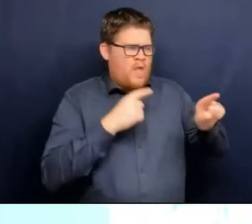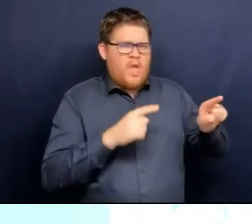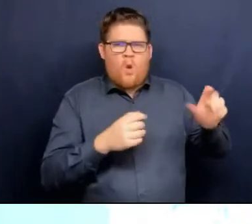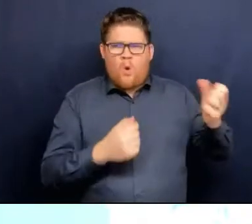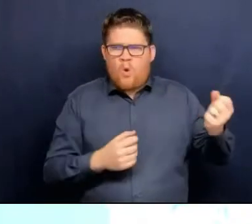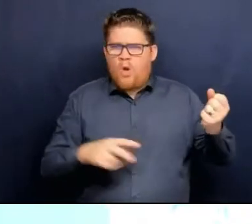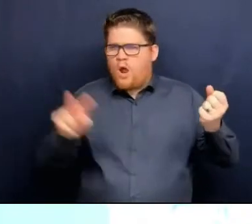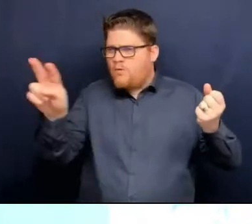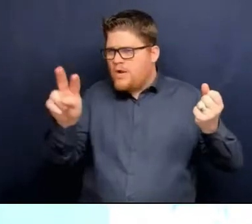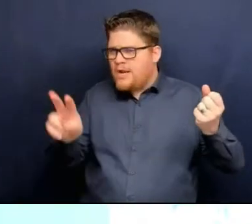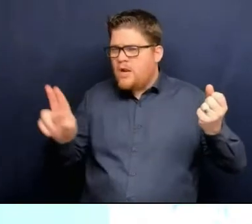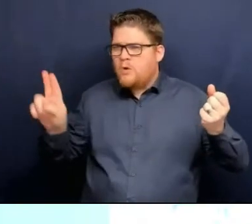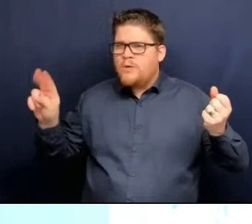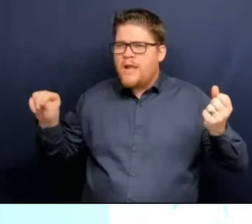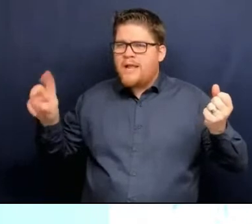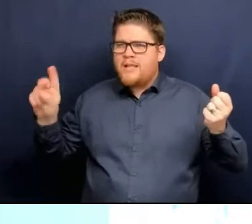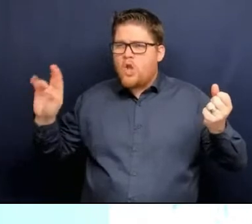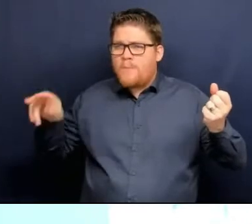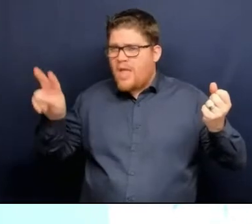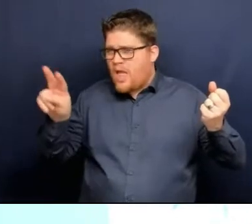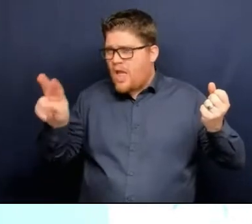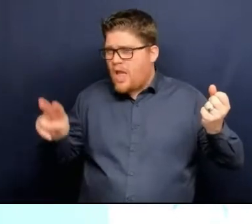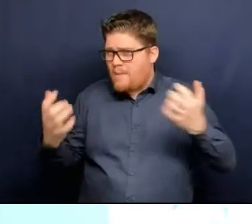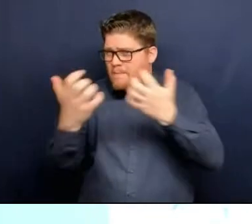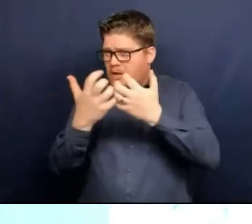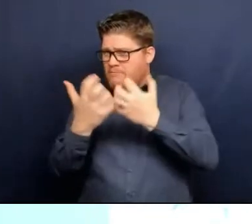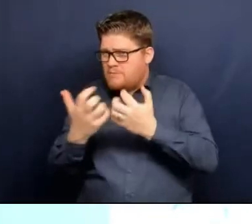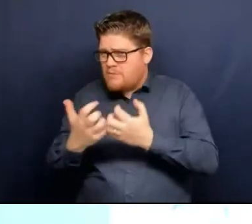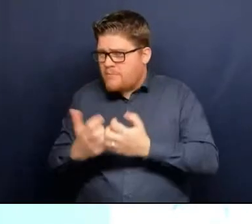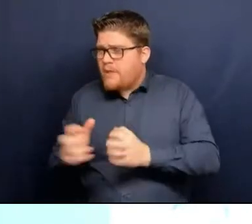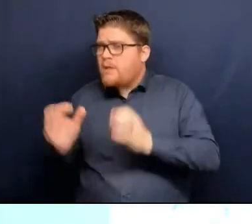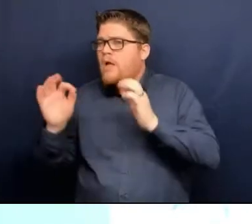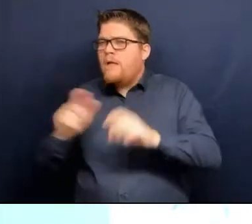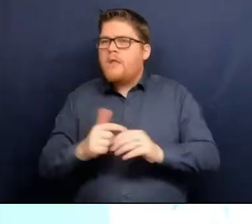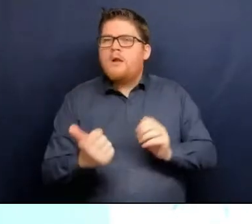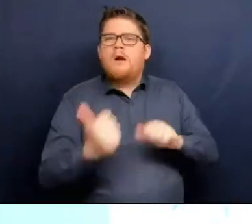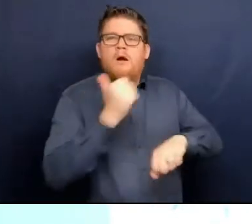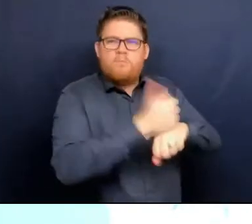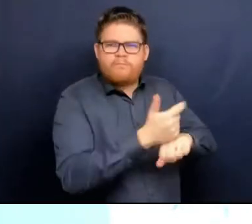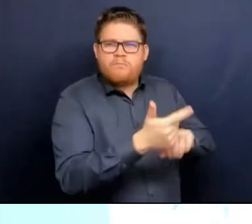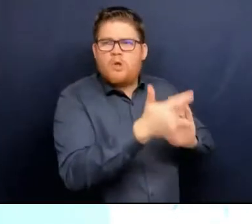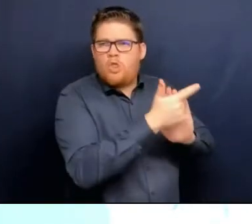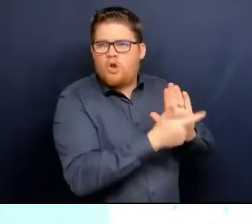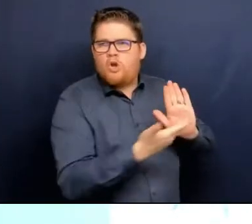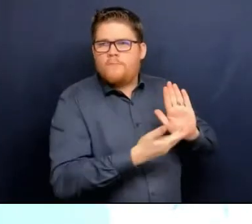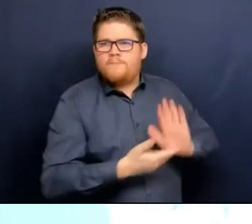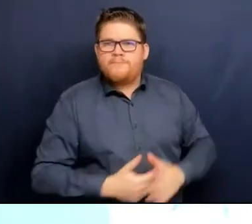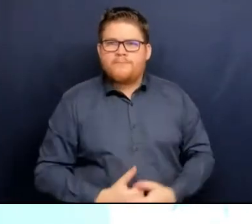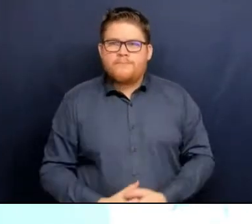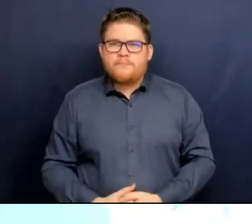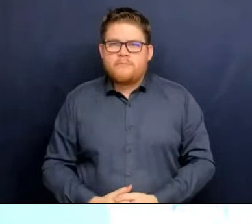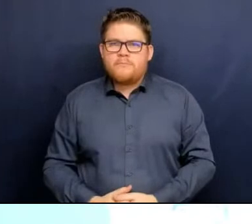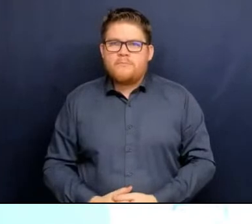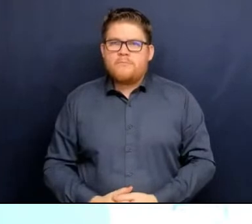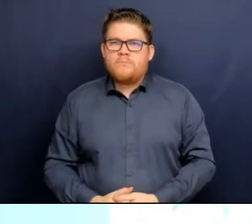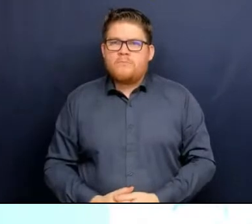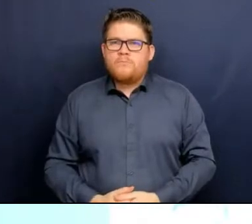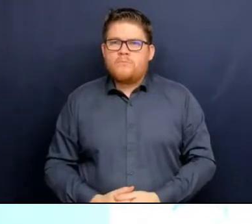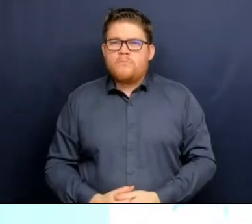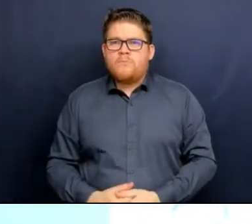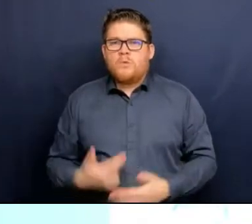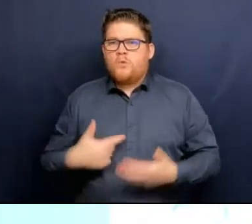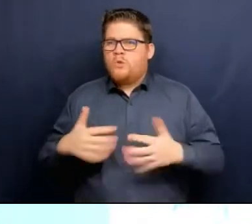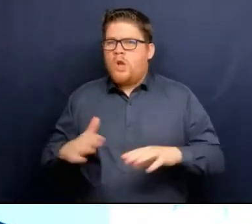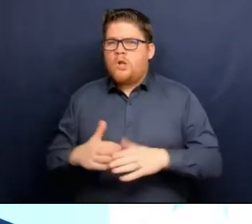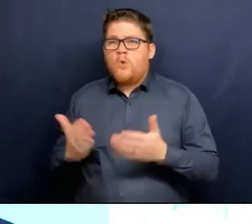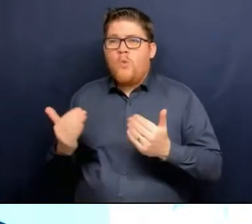as laws come forward earlier on in the process so that there's meaningful involvement as new laws come forward as well?